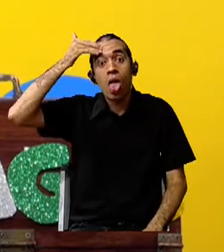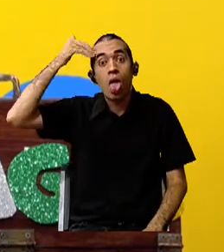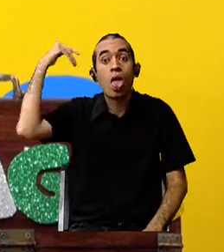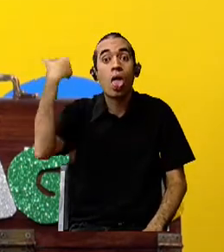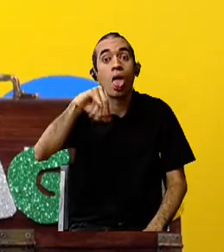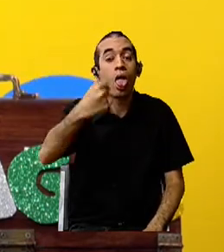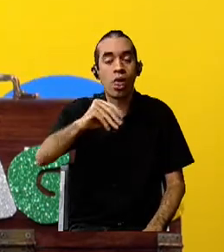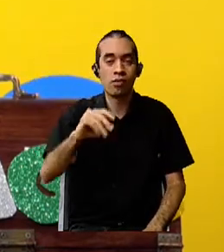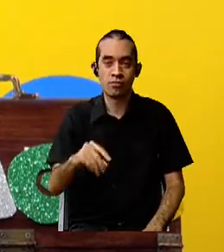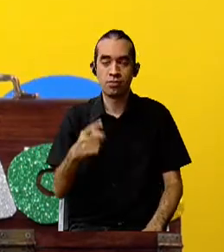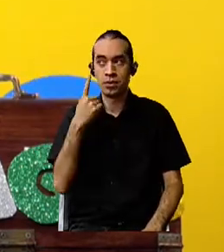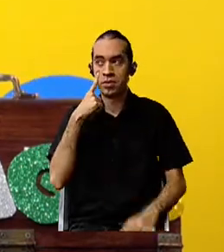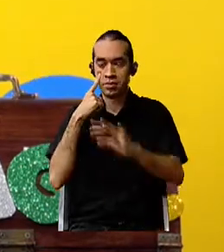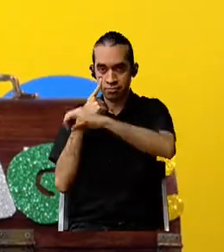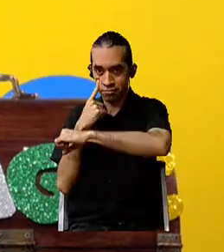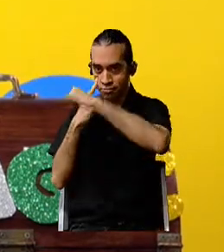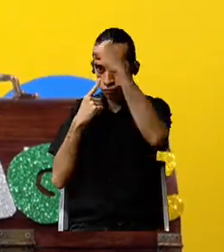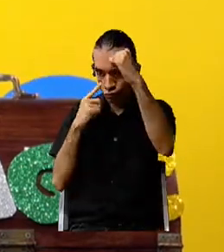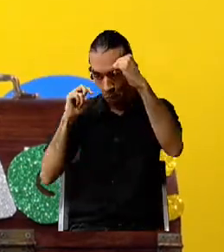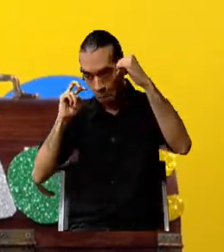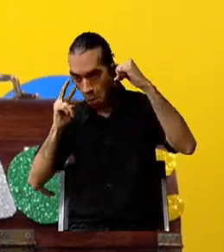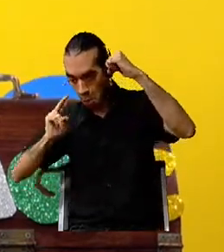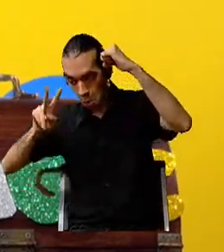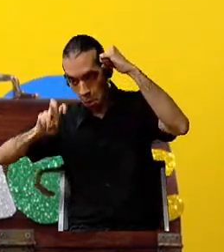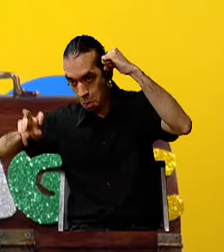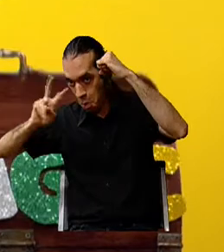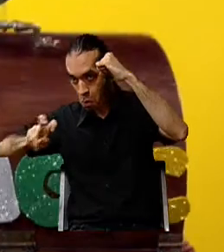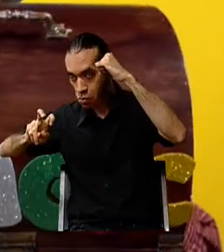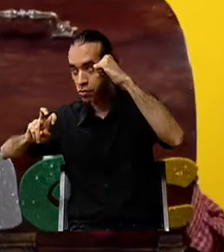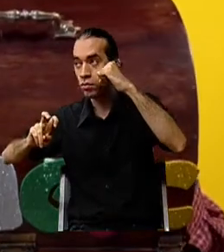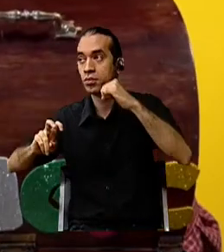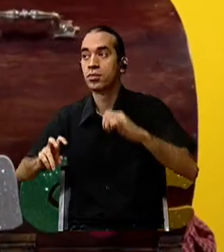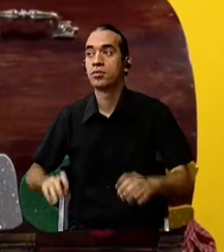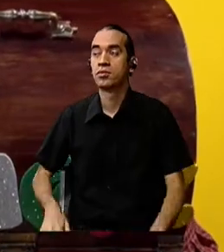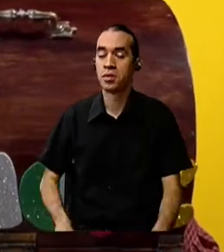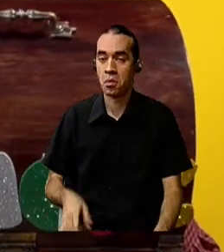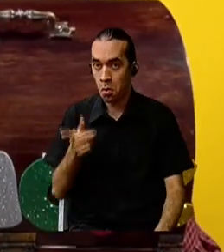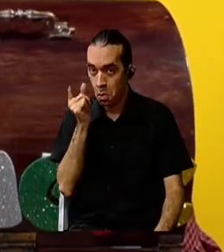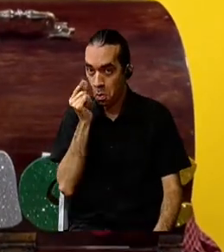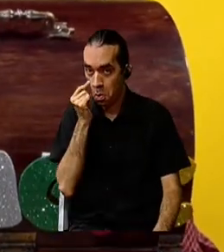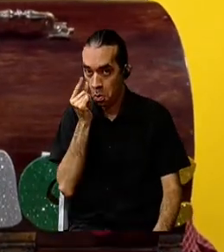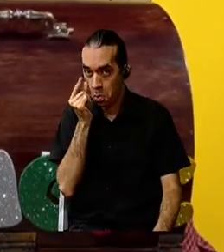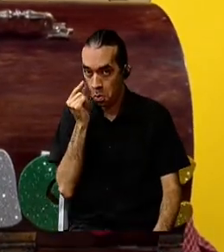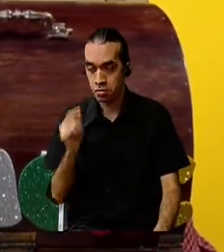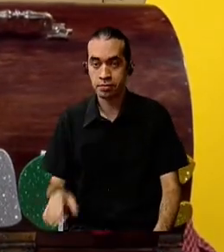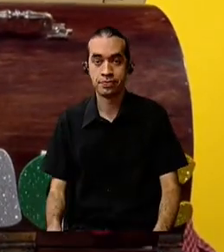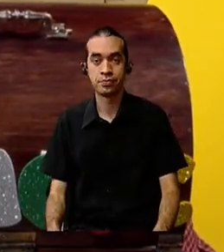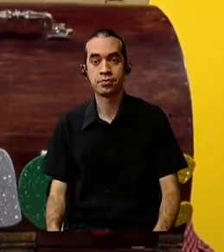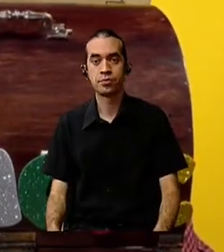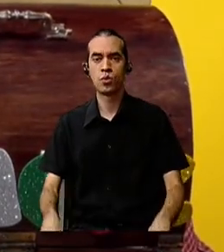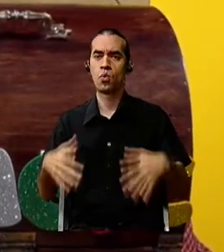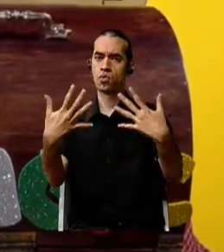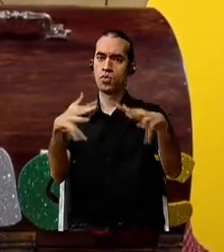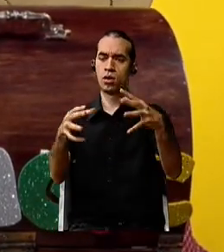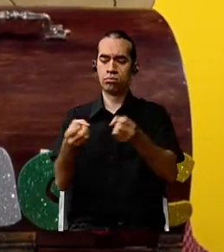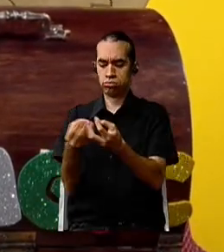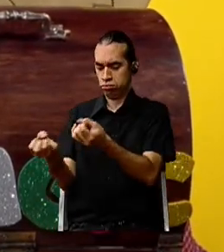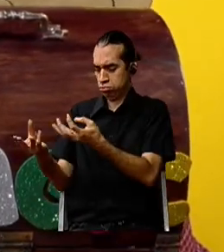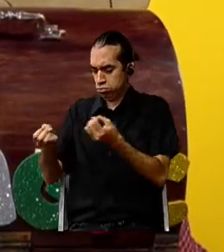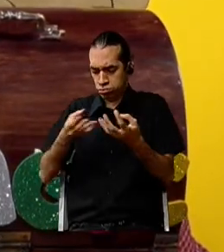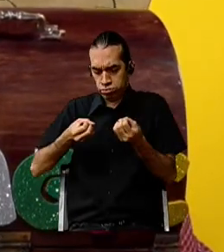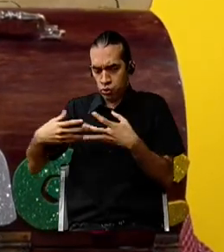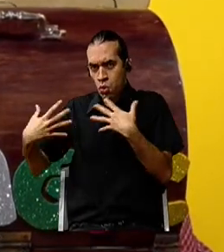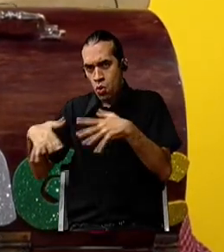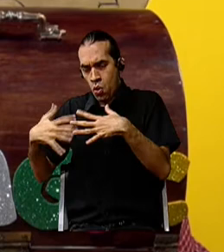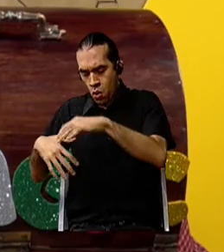that. Let's look inside the magic box, Chuli. Okay, let's see. Wow, we have many things in